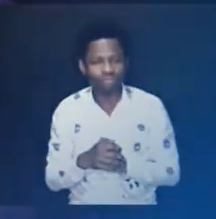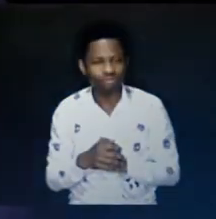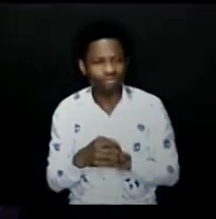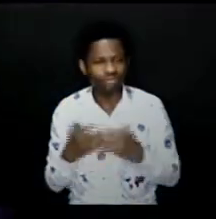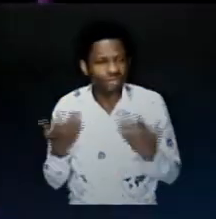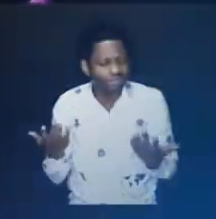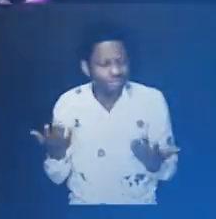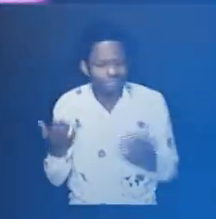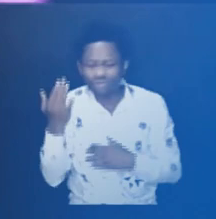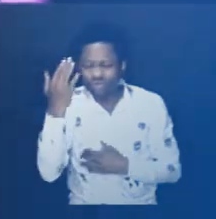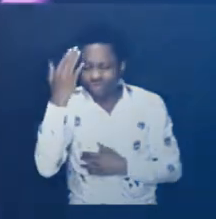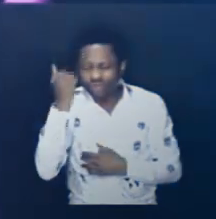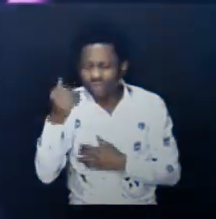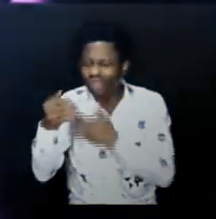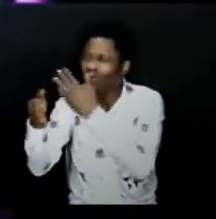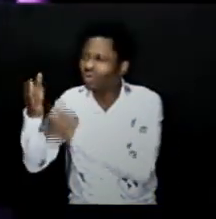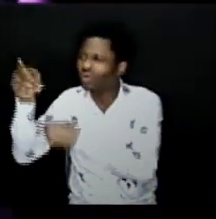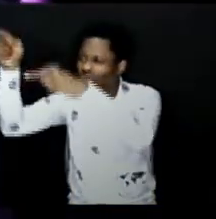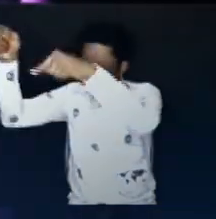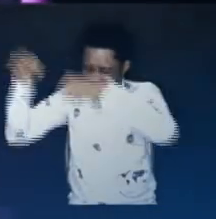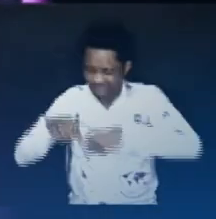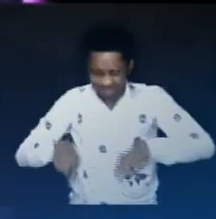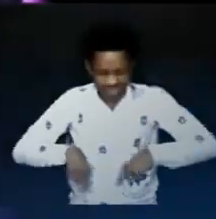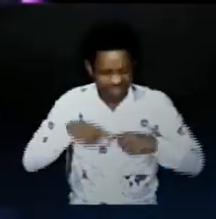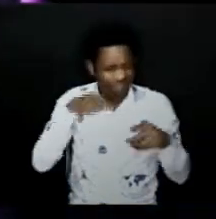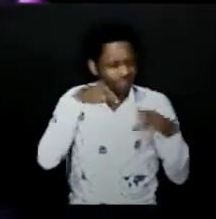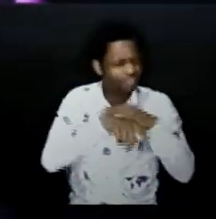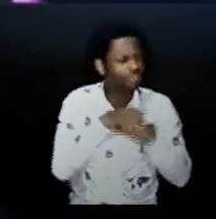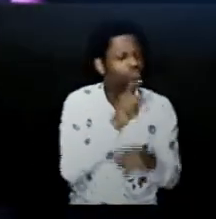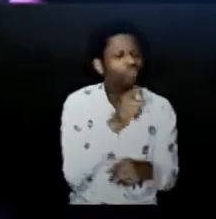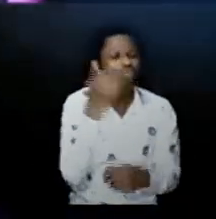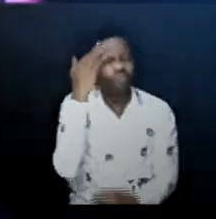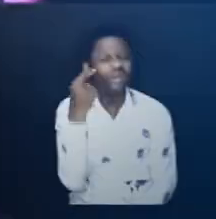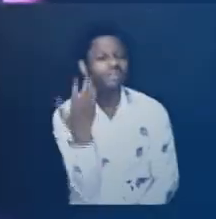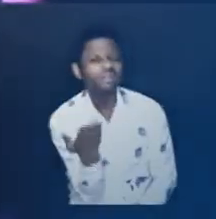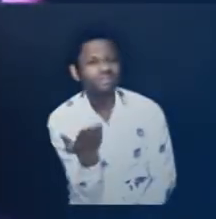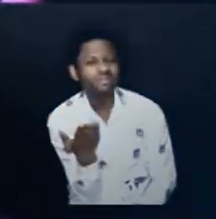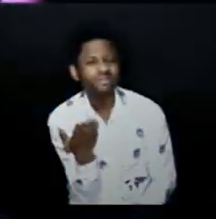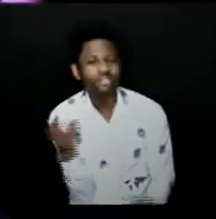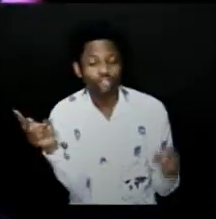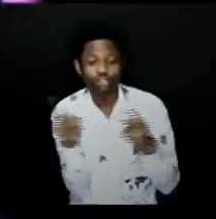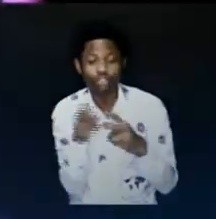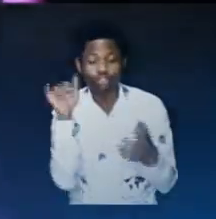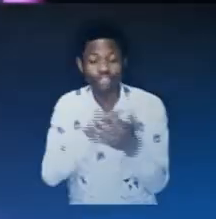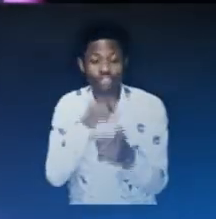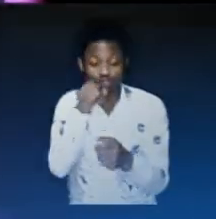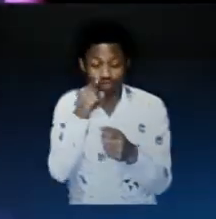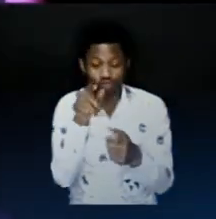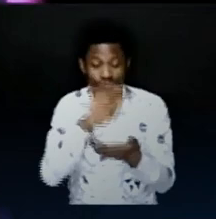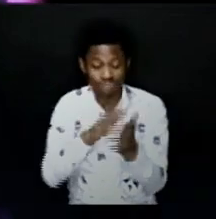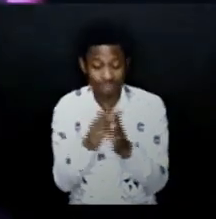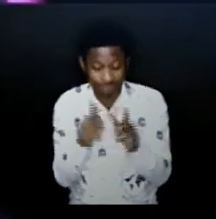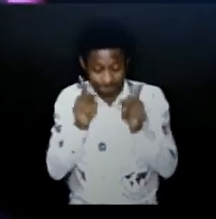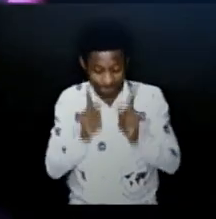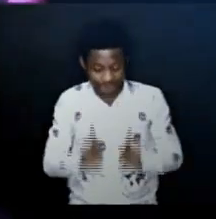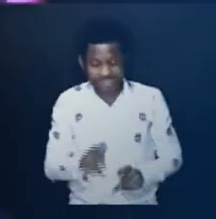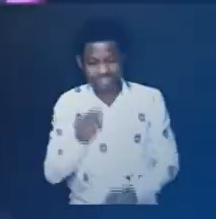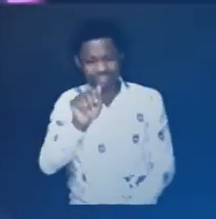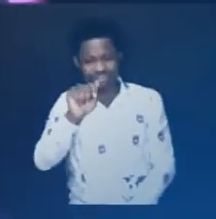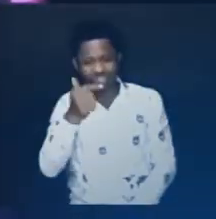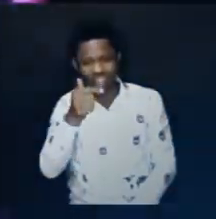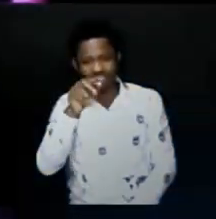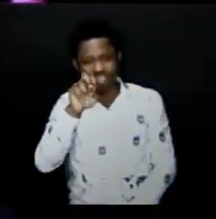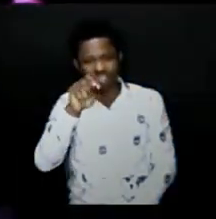did he come to make his abode in you? So that you will be an agent through whom he will manifest